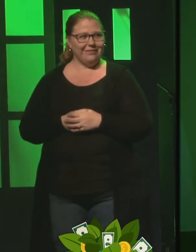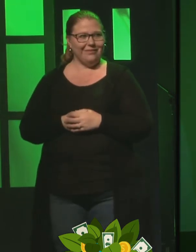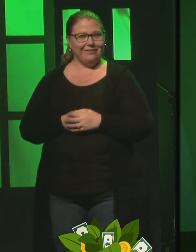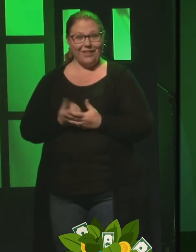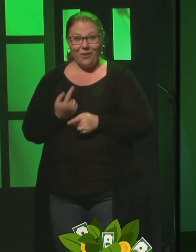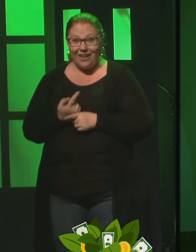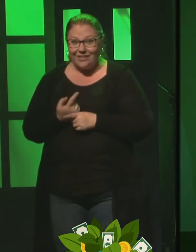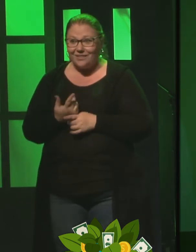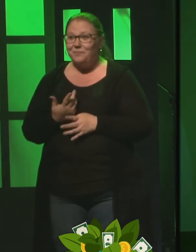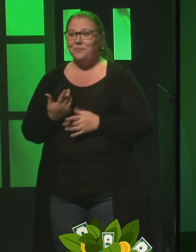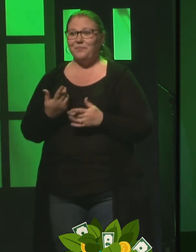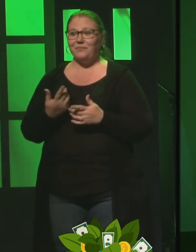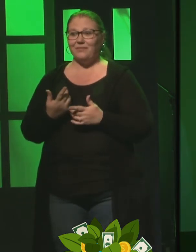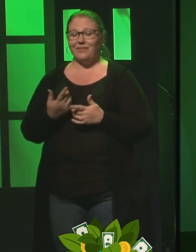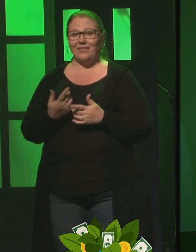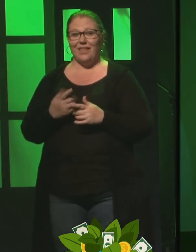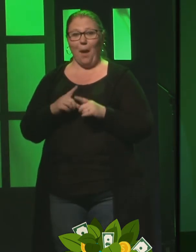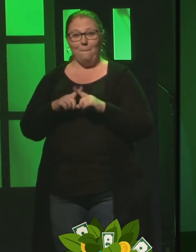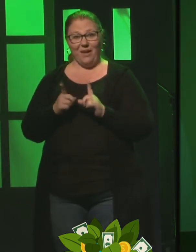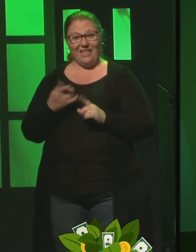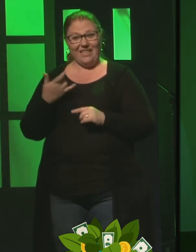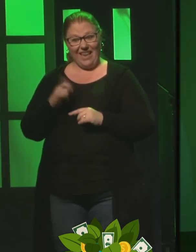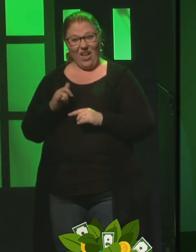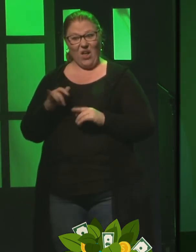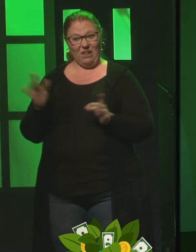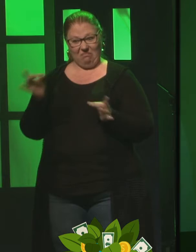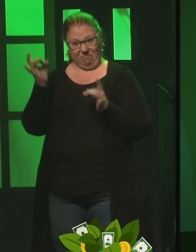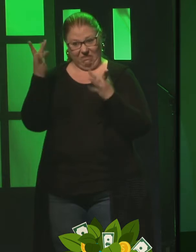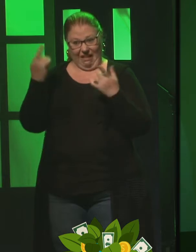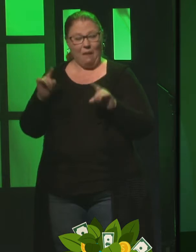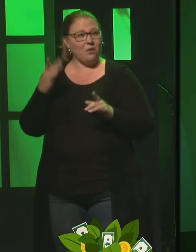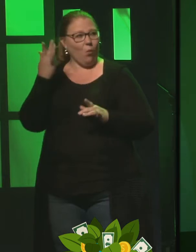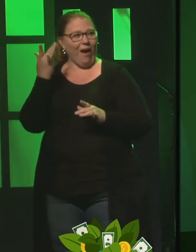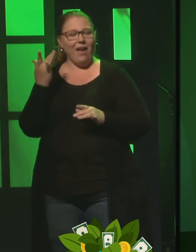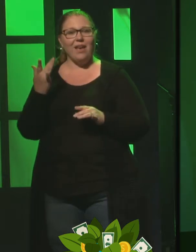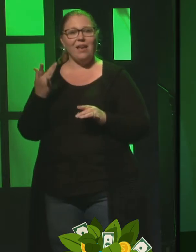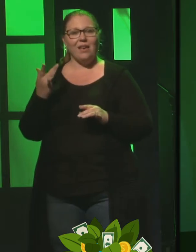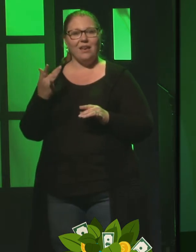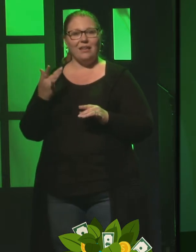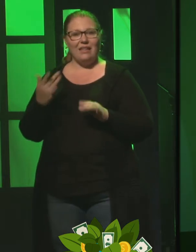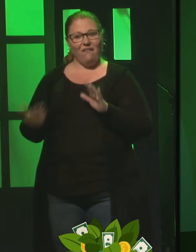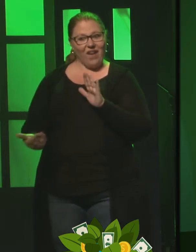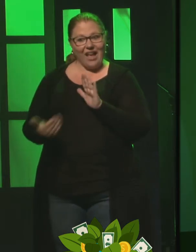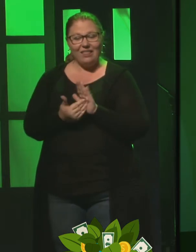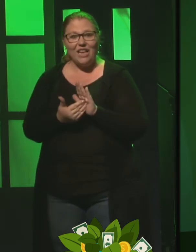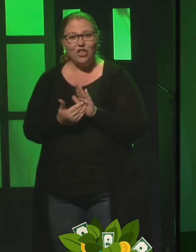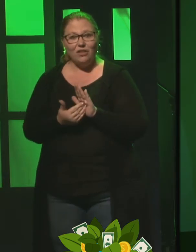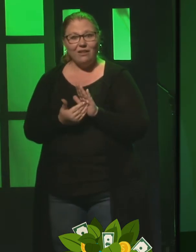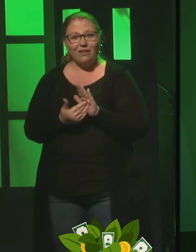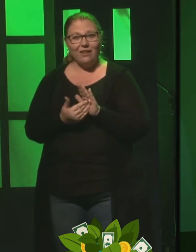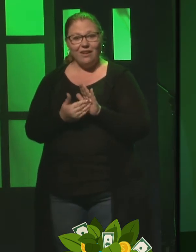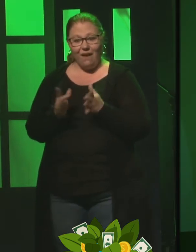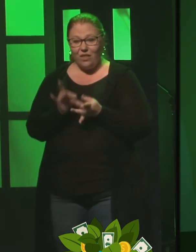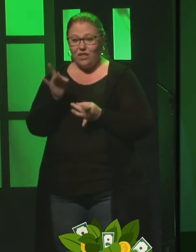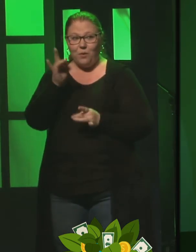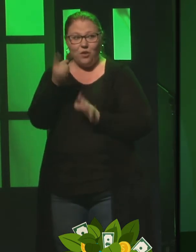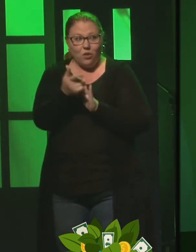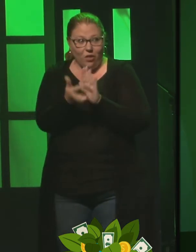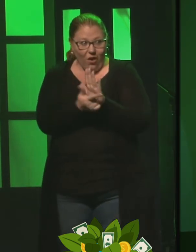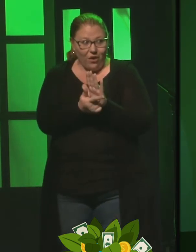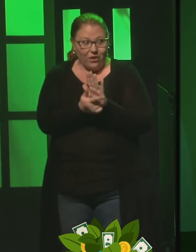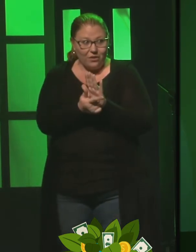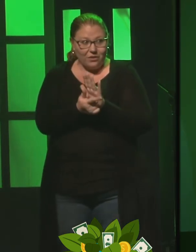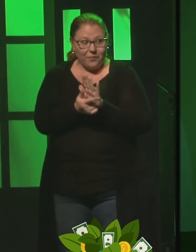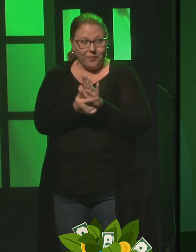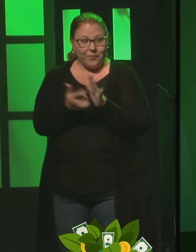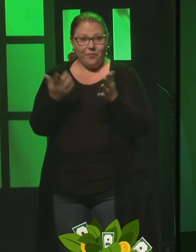right? And yet they end up in ruin. Because here's why. Violation of the spiritual laws that